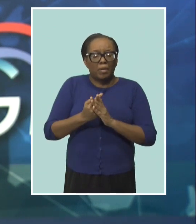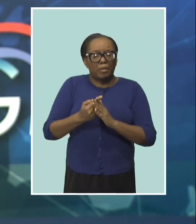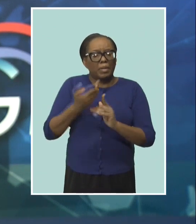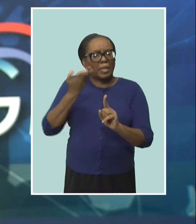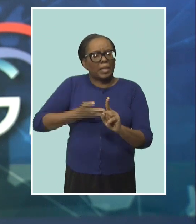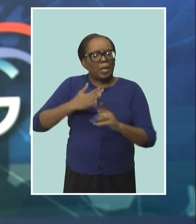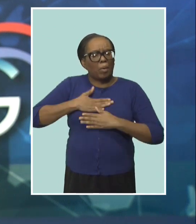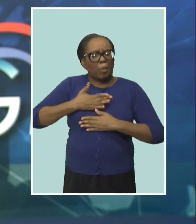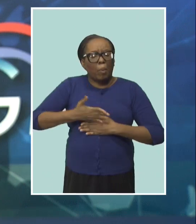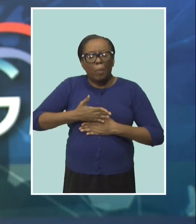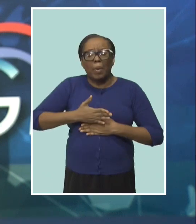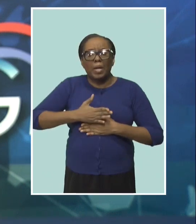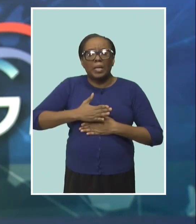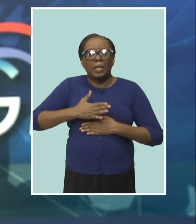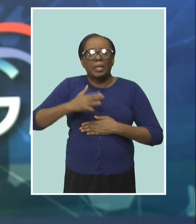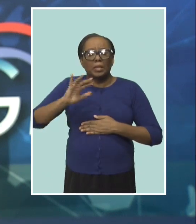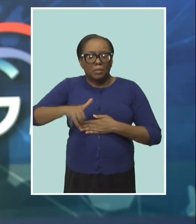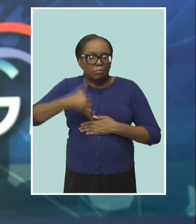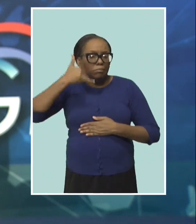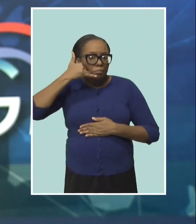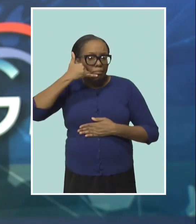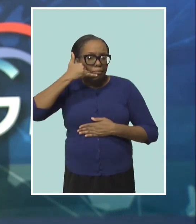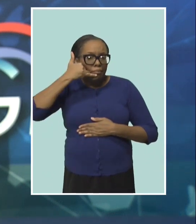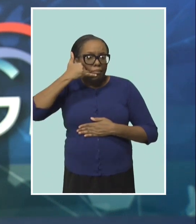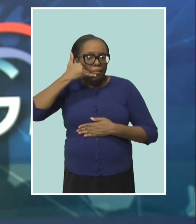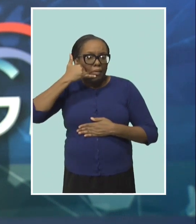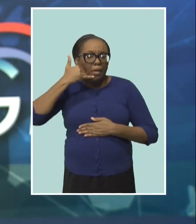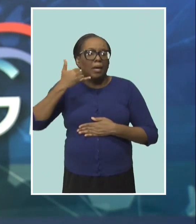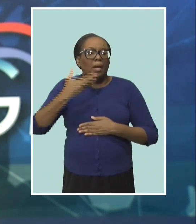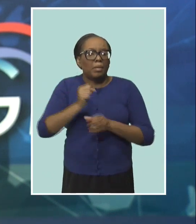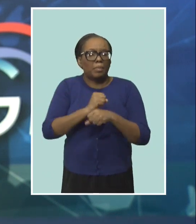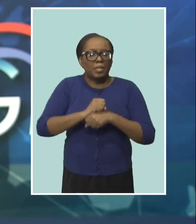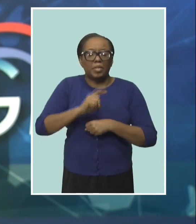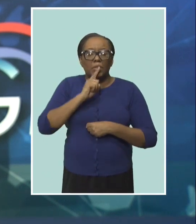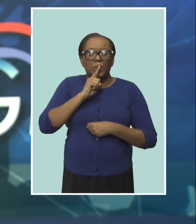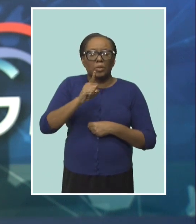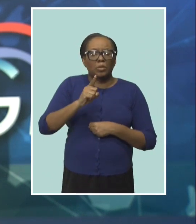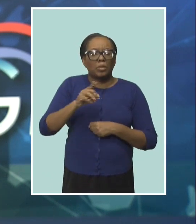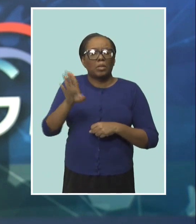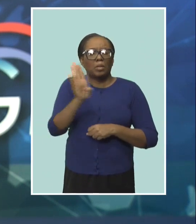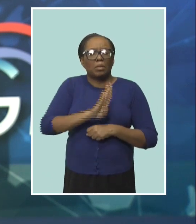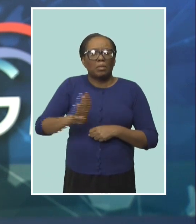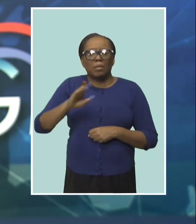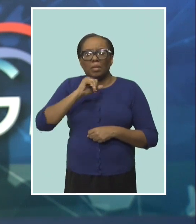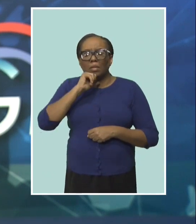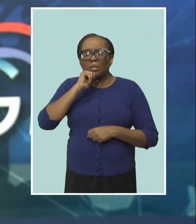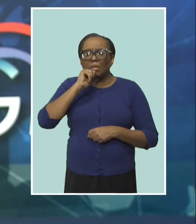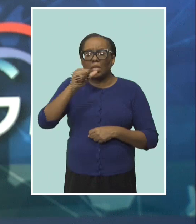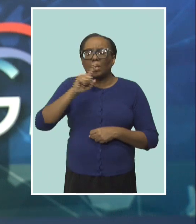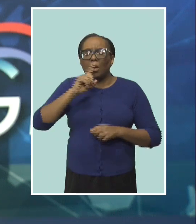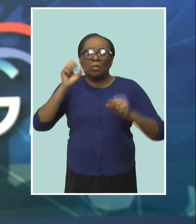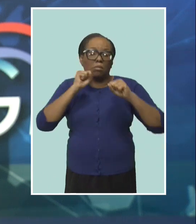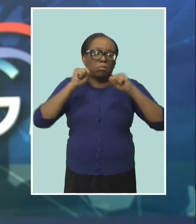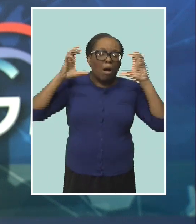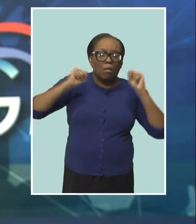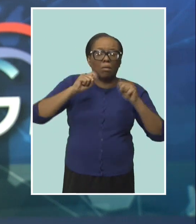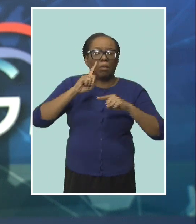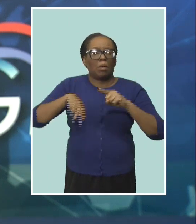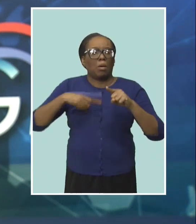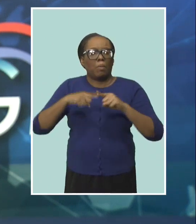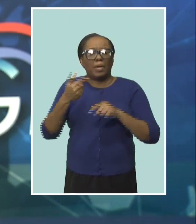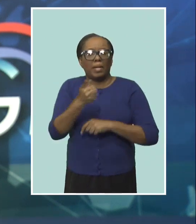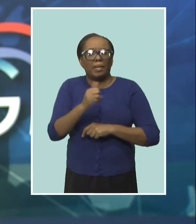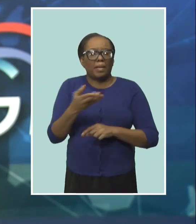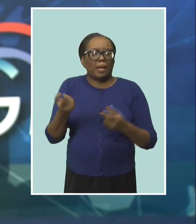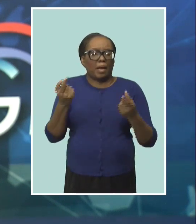clarity, reassurance, and to ensure the country was not in undue alarm when incidents occurred. She described his